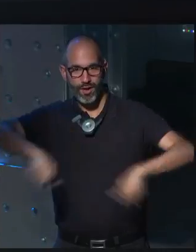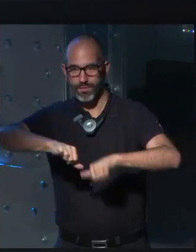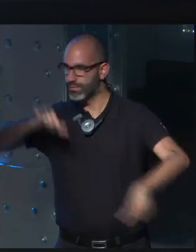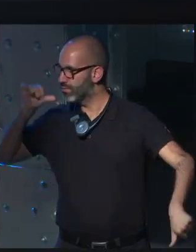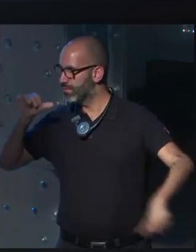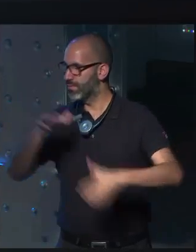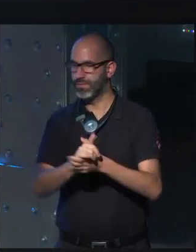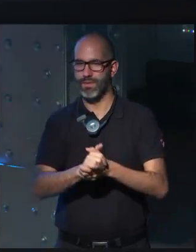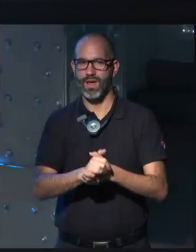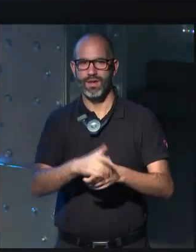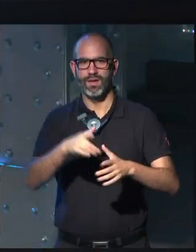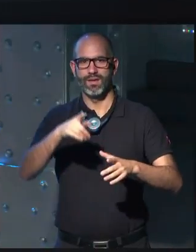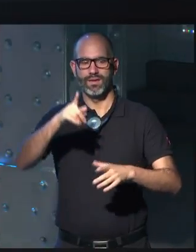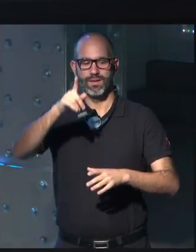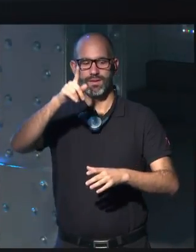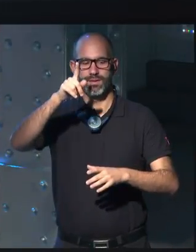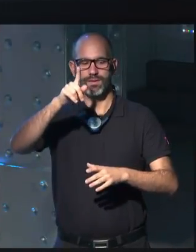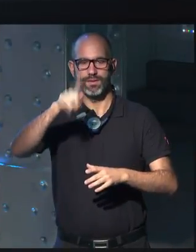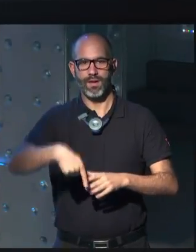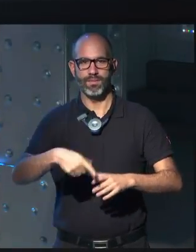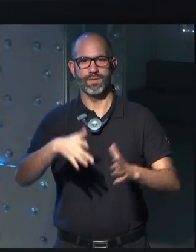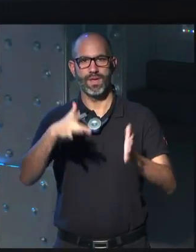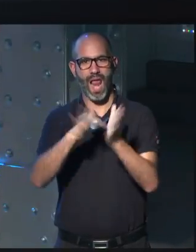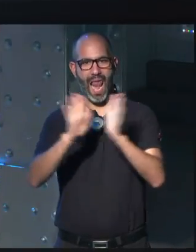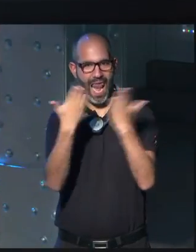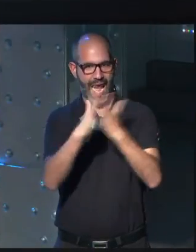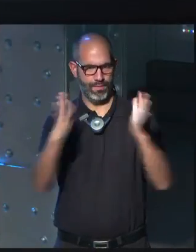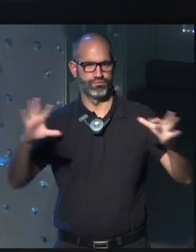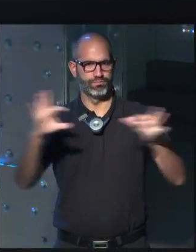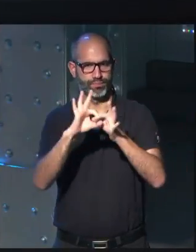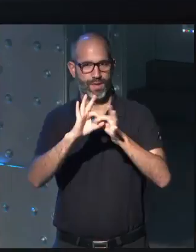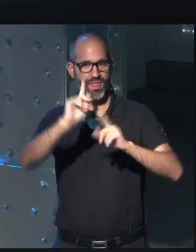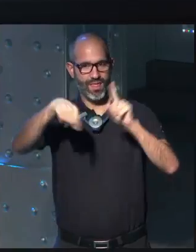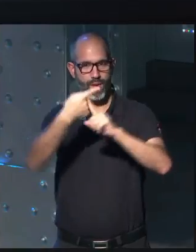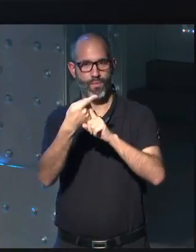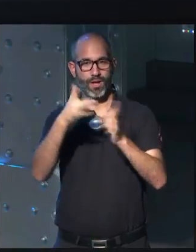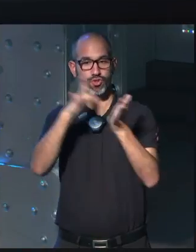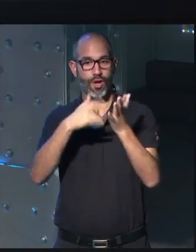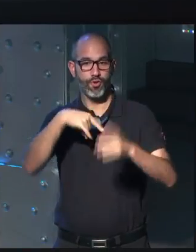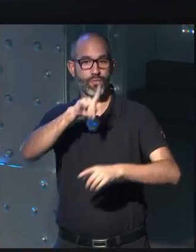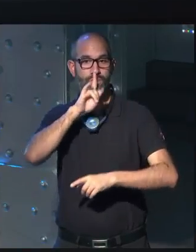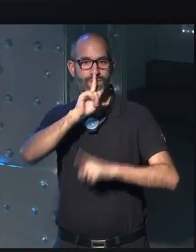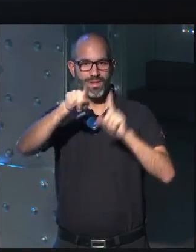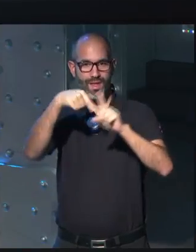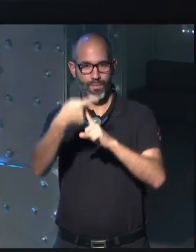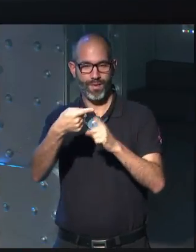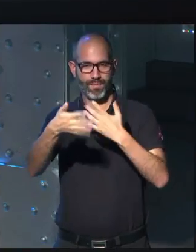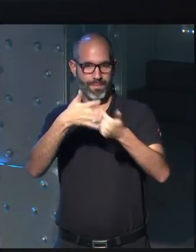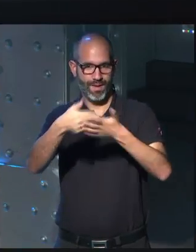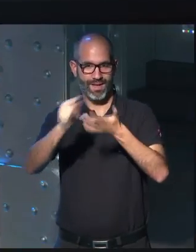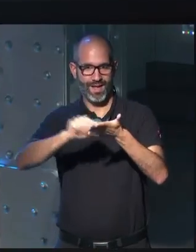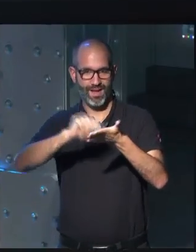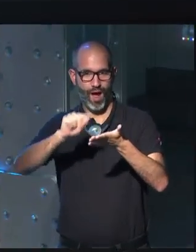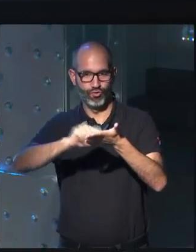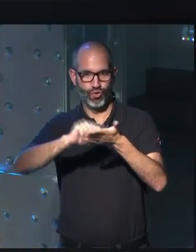a History of Recorded Music. And it's a lot to do with this fascinating book that we're going to hear. As soon as I shut up, we'll